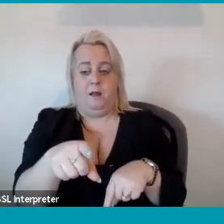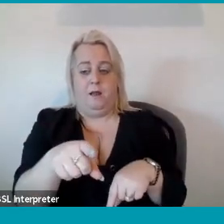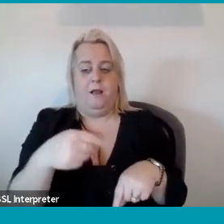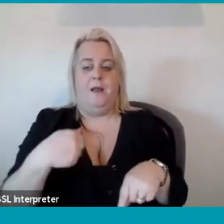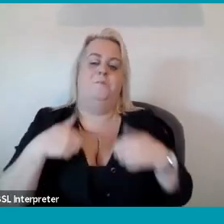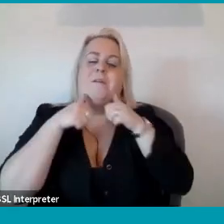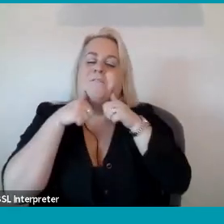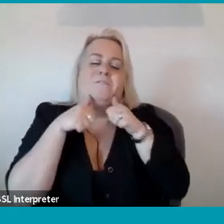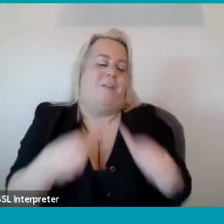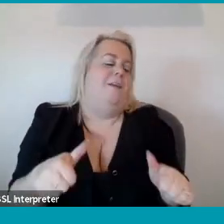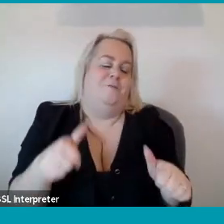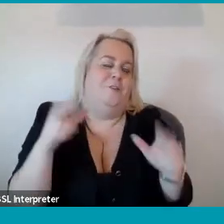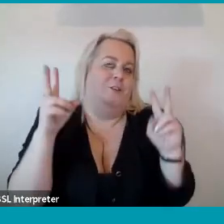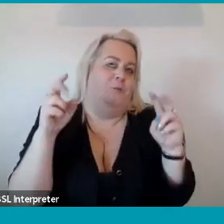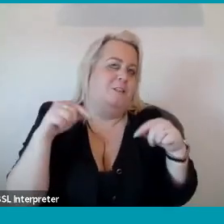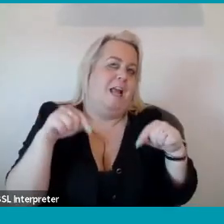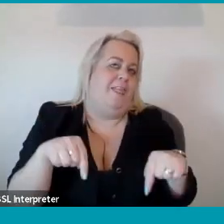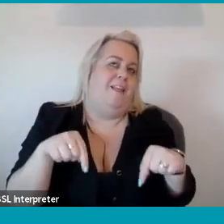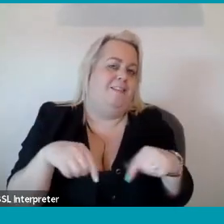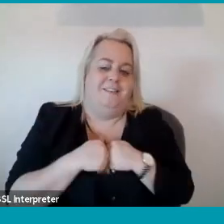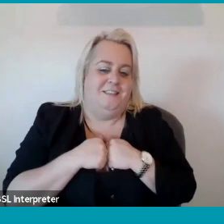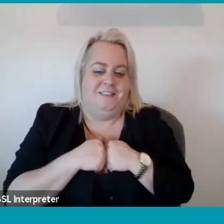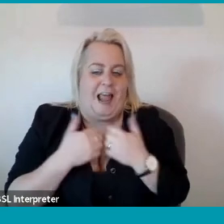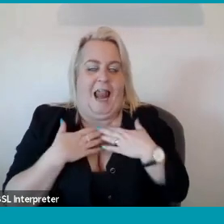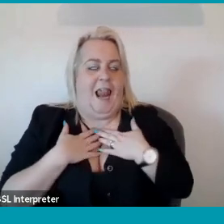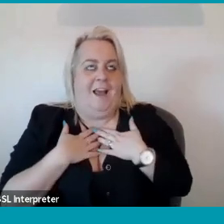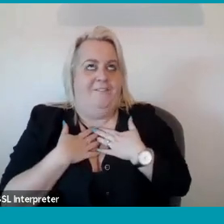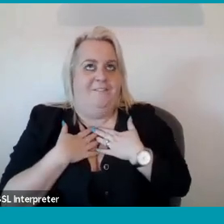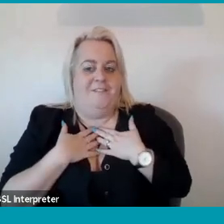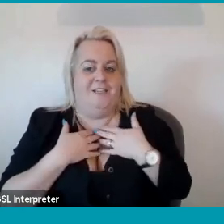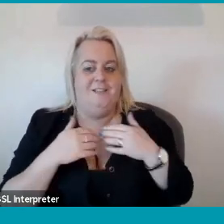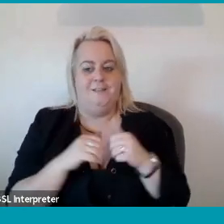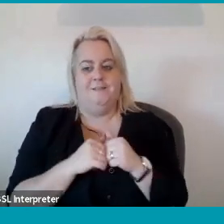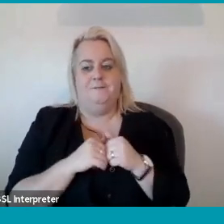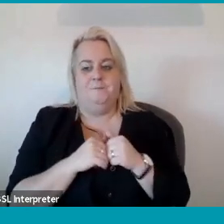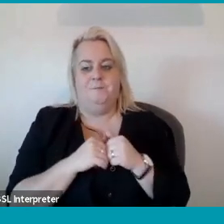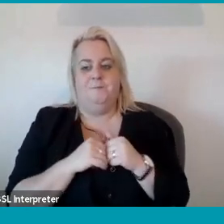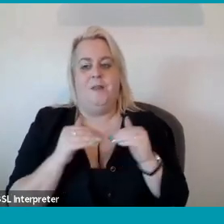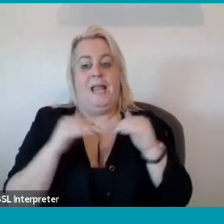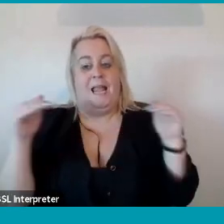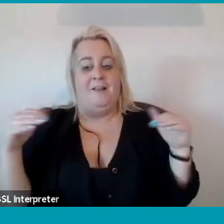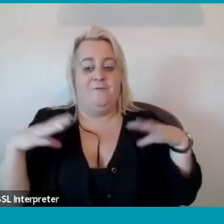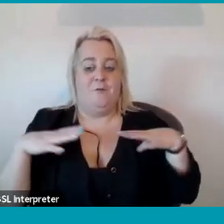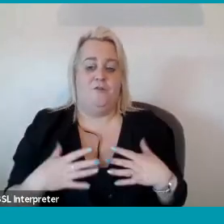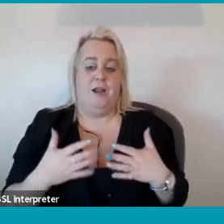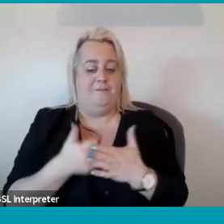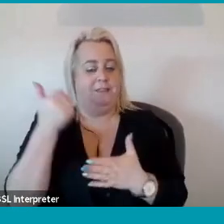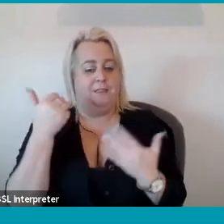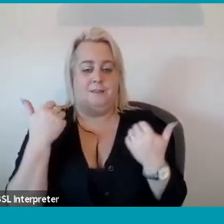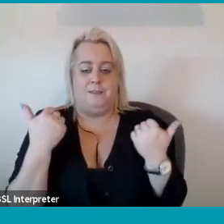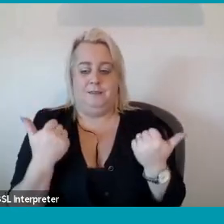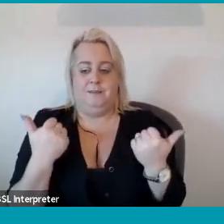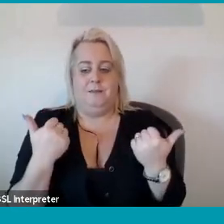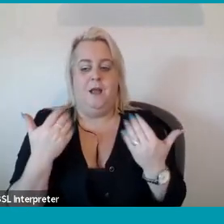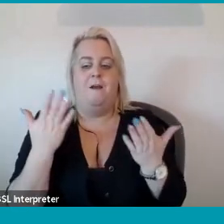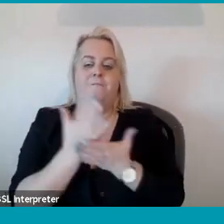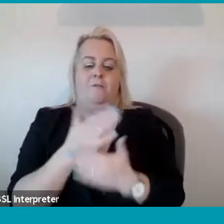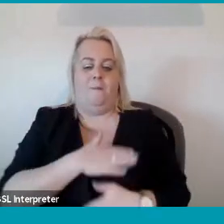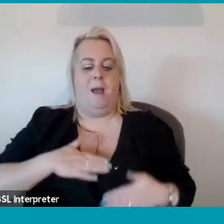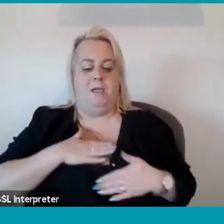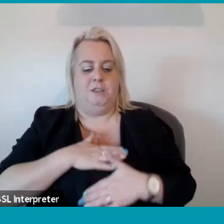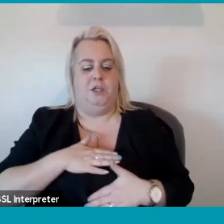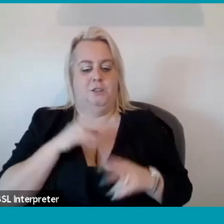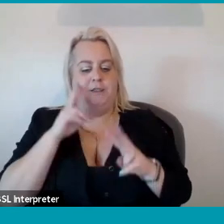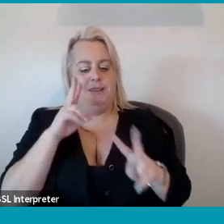probably tell. All of us at Evenbreak are passionate about the narrative around disability being seen